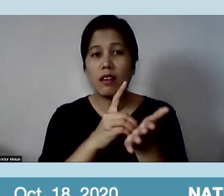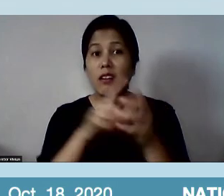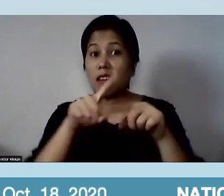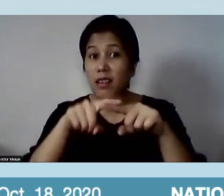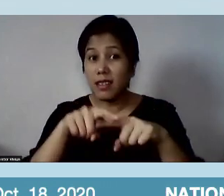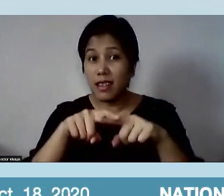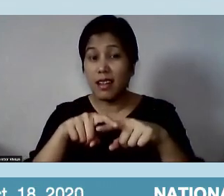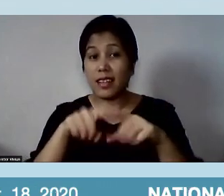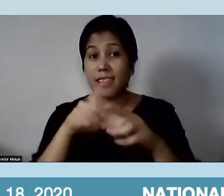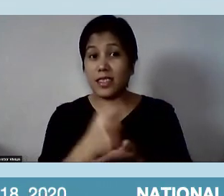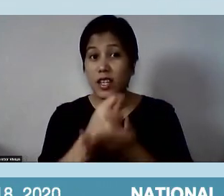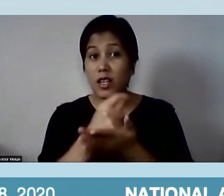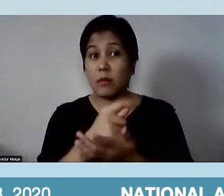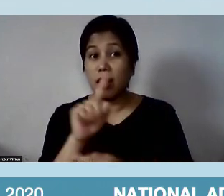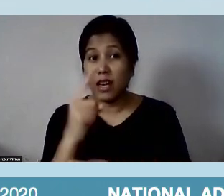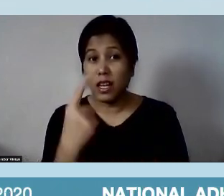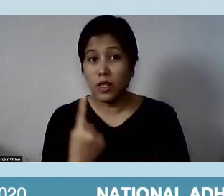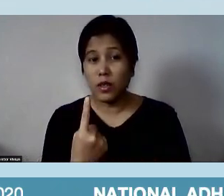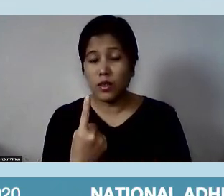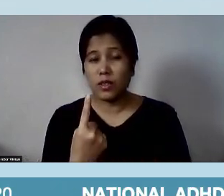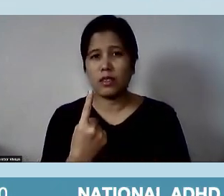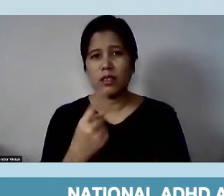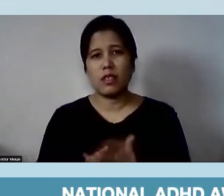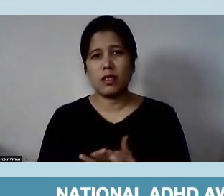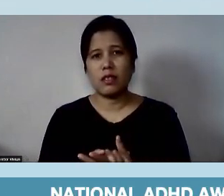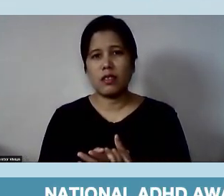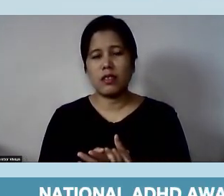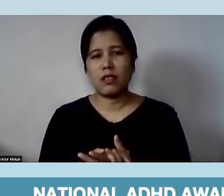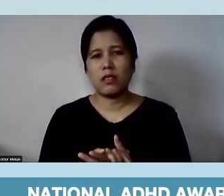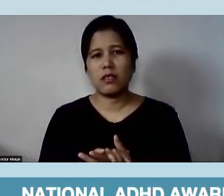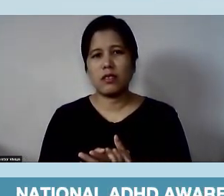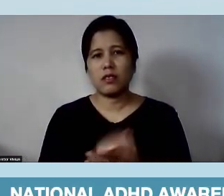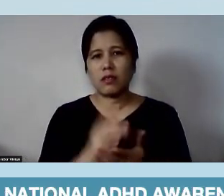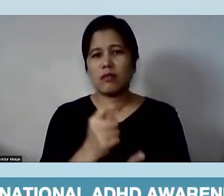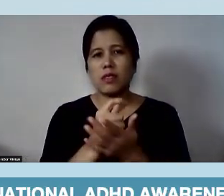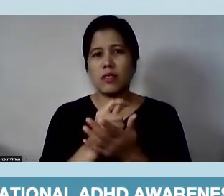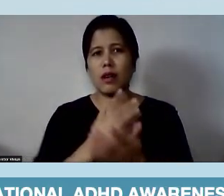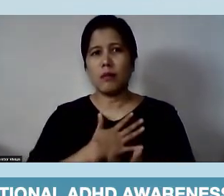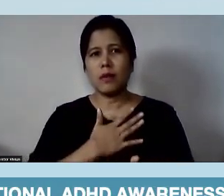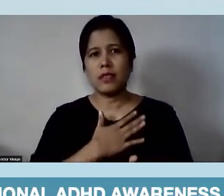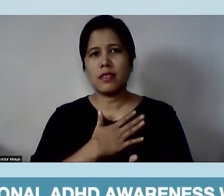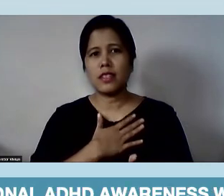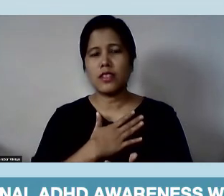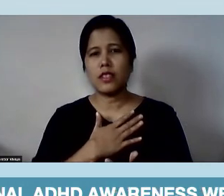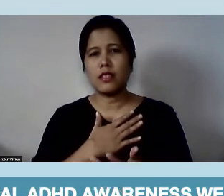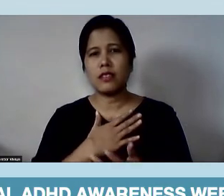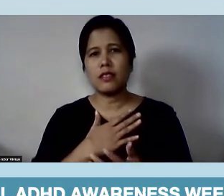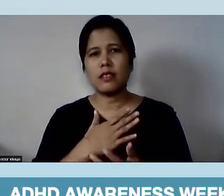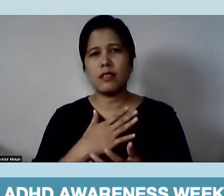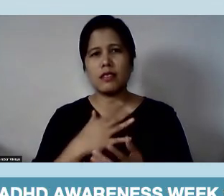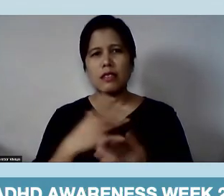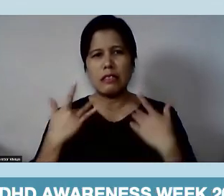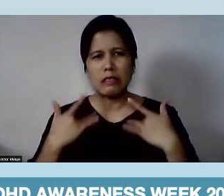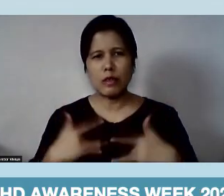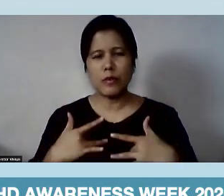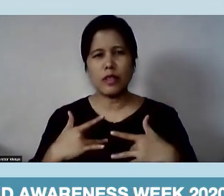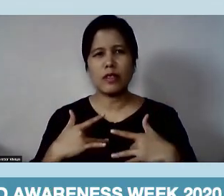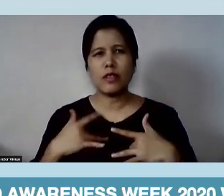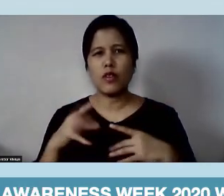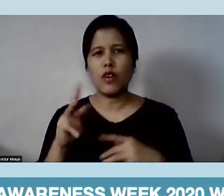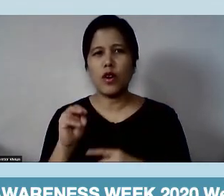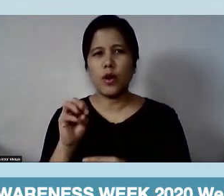alone? We started my child with Ritalin, but the side effect involved palpitations and a depressive mood, which we are